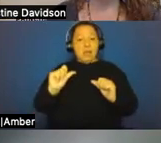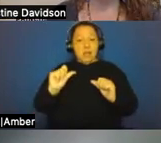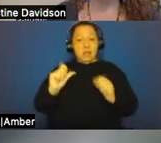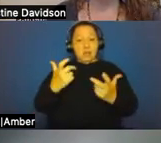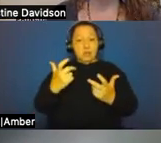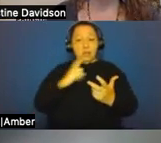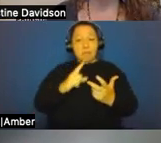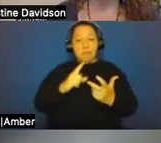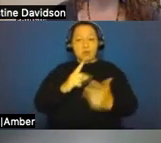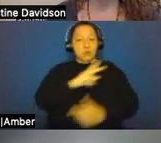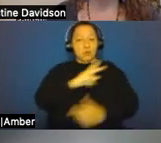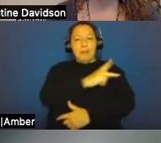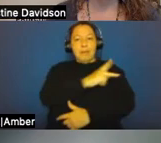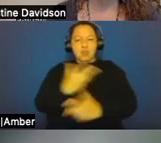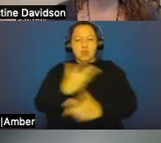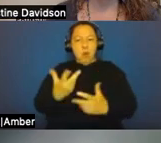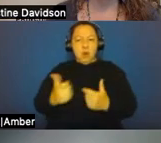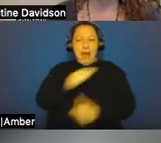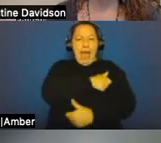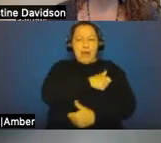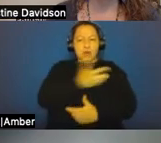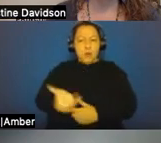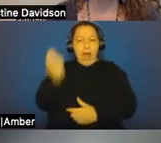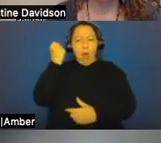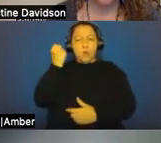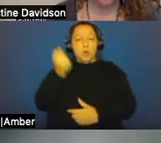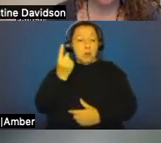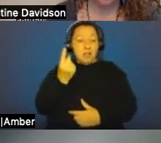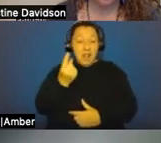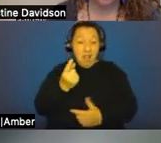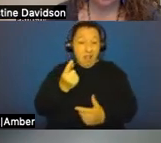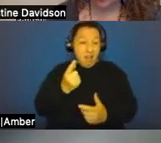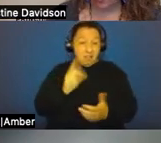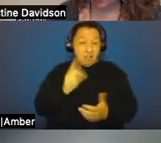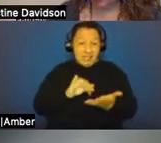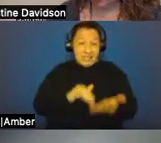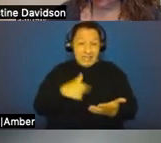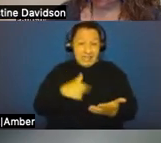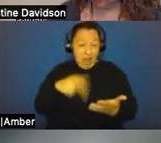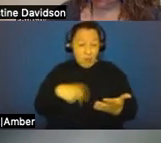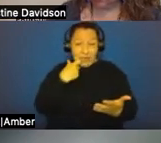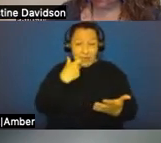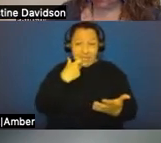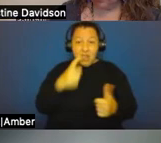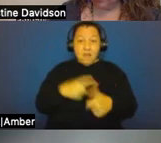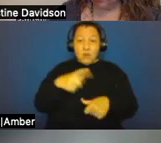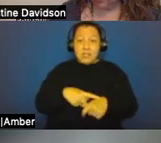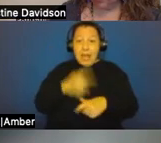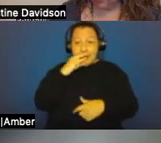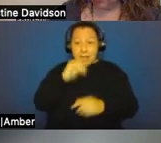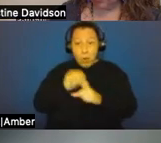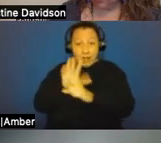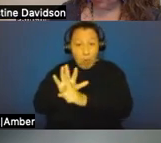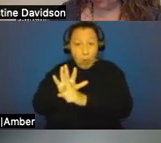patriarchy out of him. The statistic that I read lately was that the first time our kids are even exposed to porn, not sex,